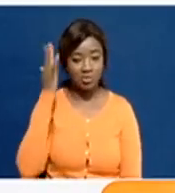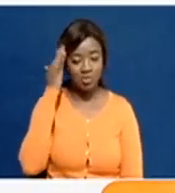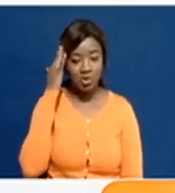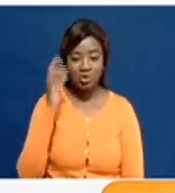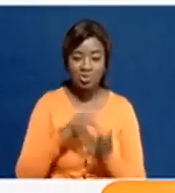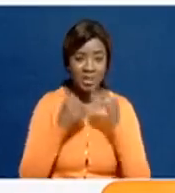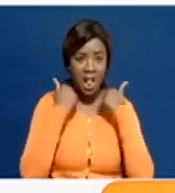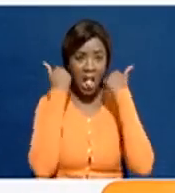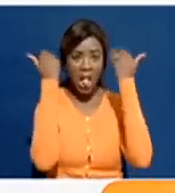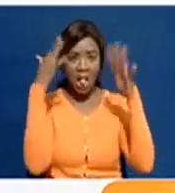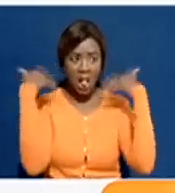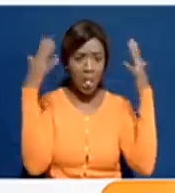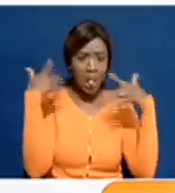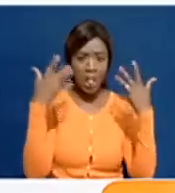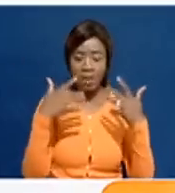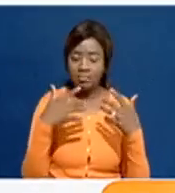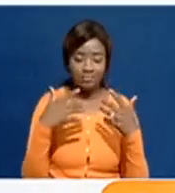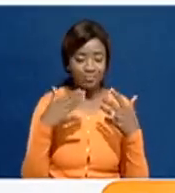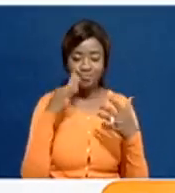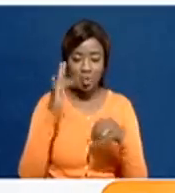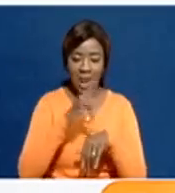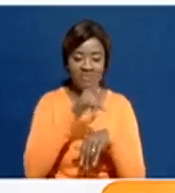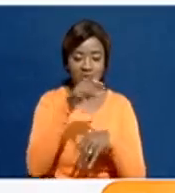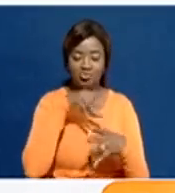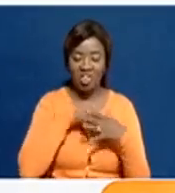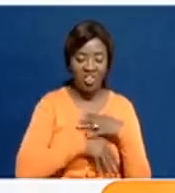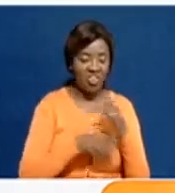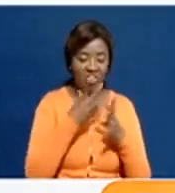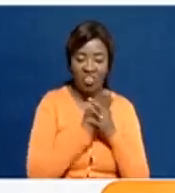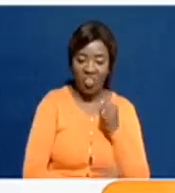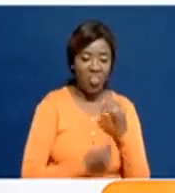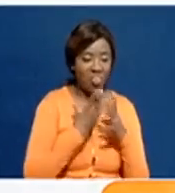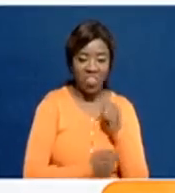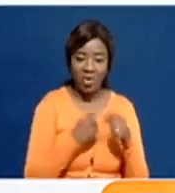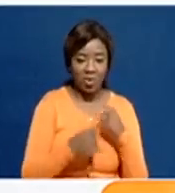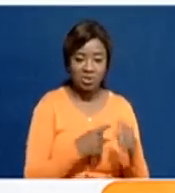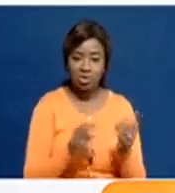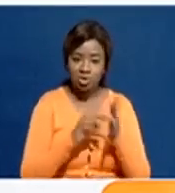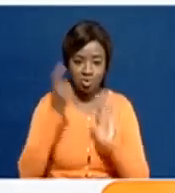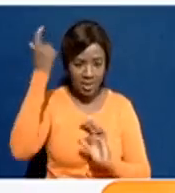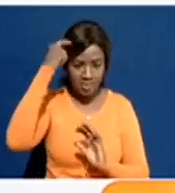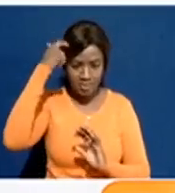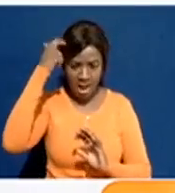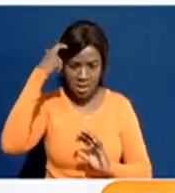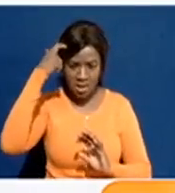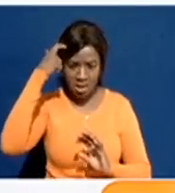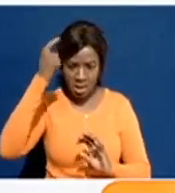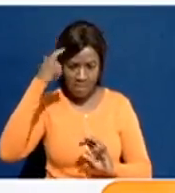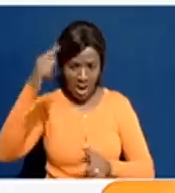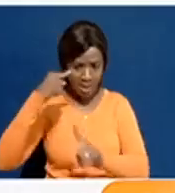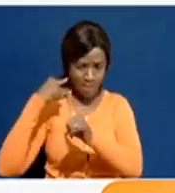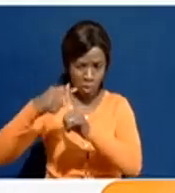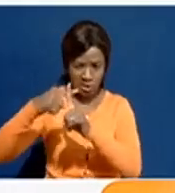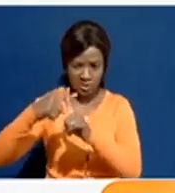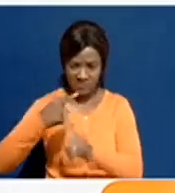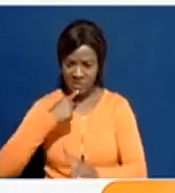then it's just going to bring you down. And as she said also, it's really your state of mind which makes your body want to fight this thing. You tell your